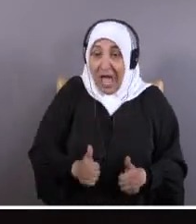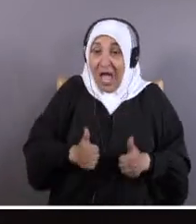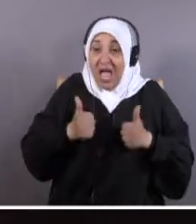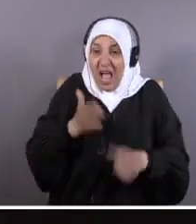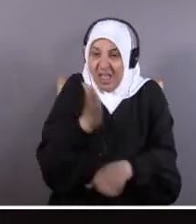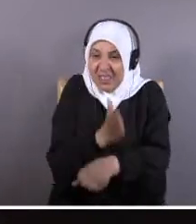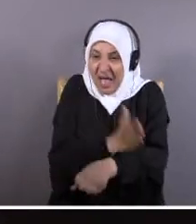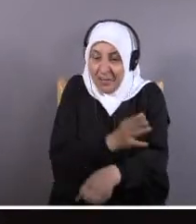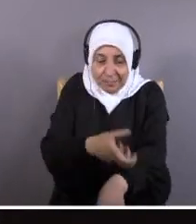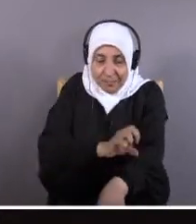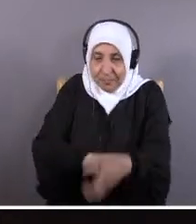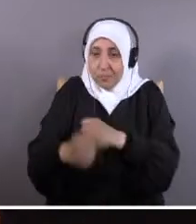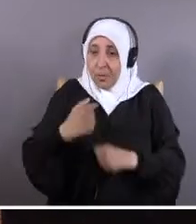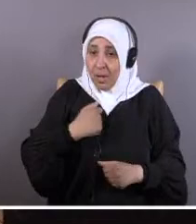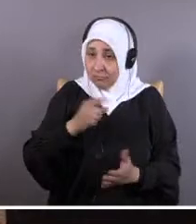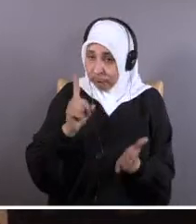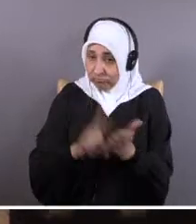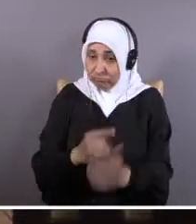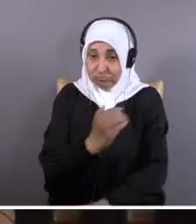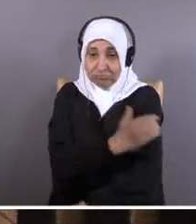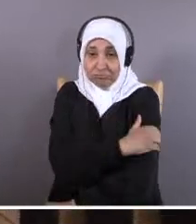done that many times.